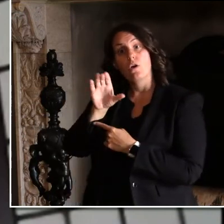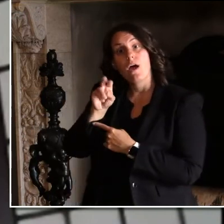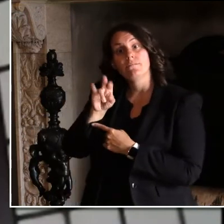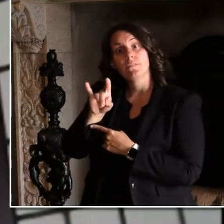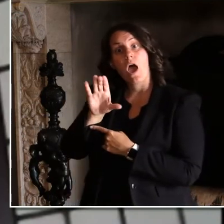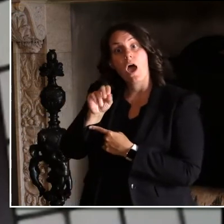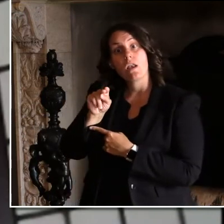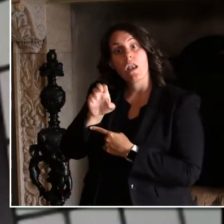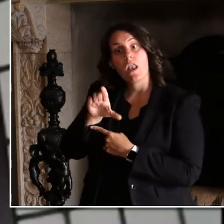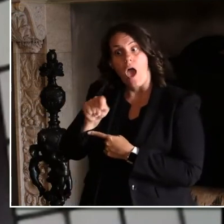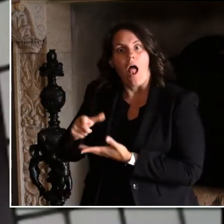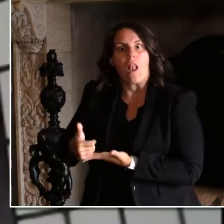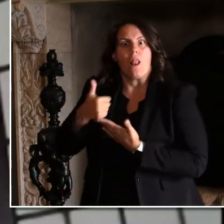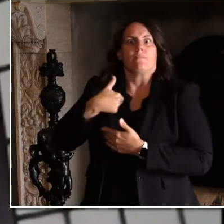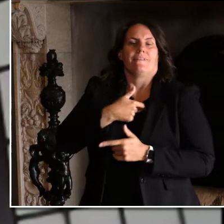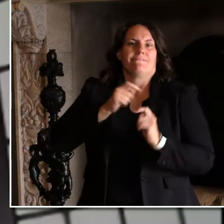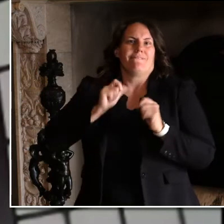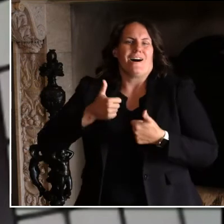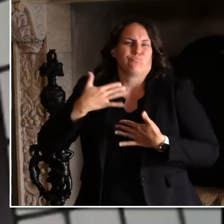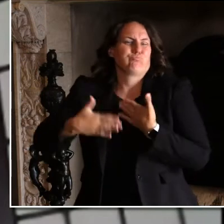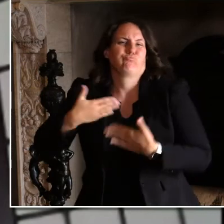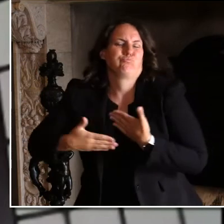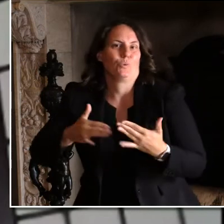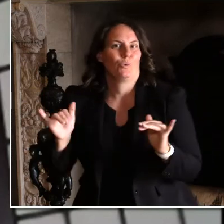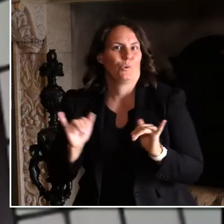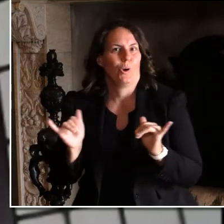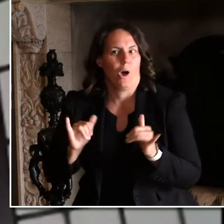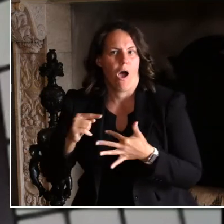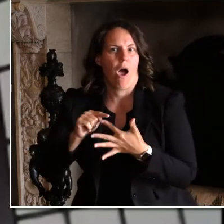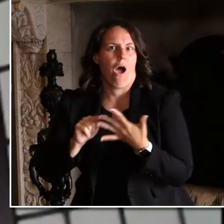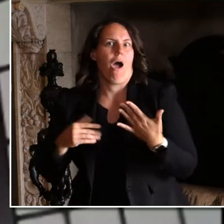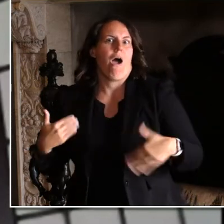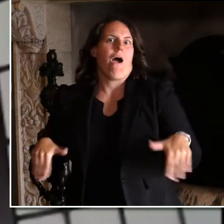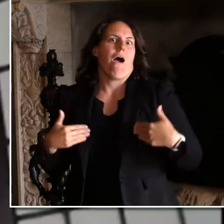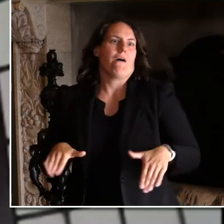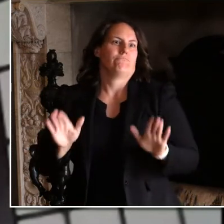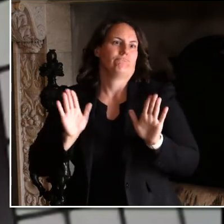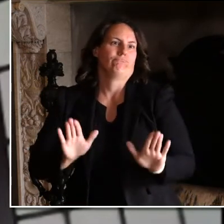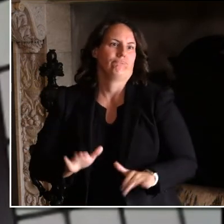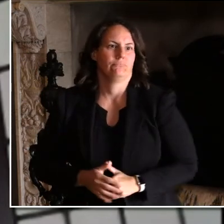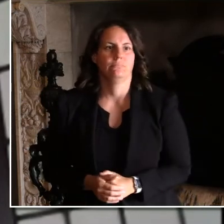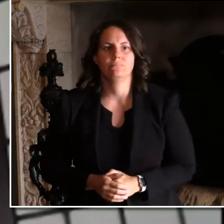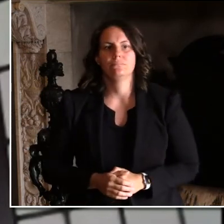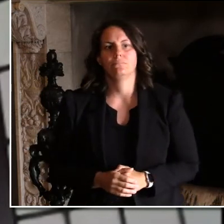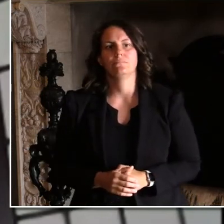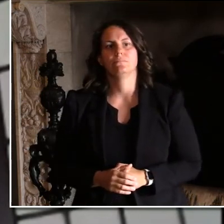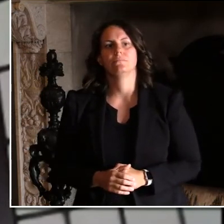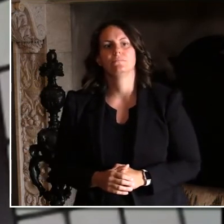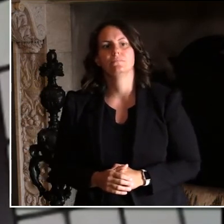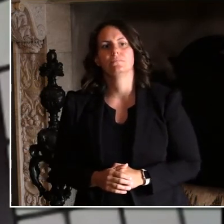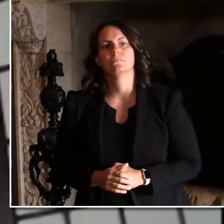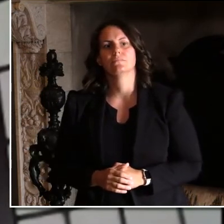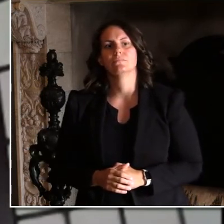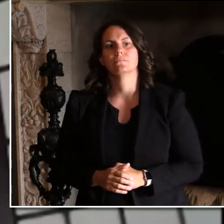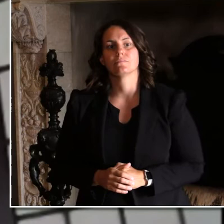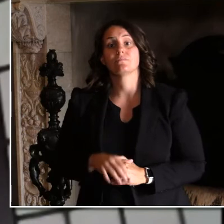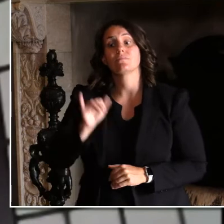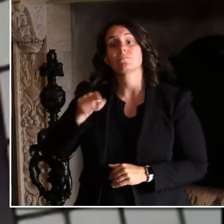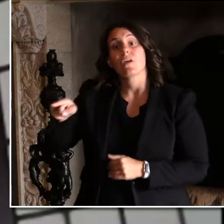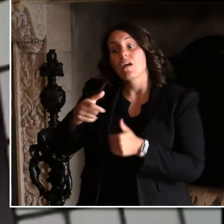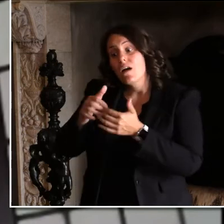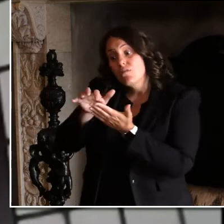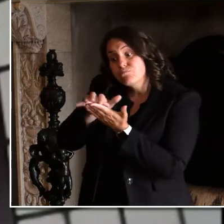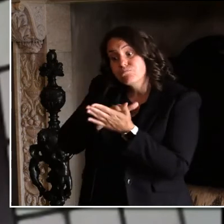and occupational settings to get an idea of potential spread. And then they'll walk you through your activities in the past 2 weeks to determine if you attended